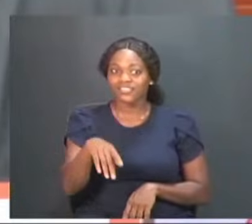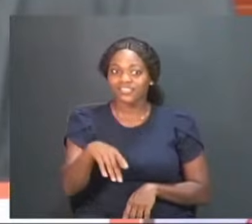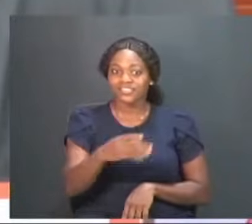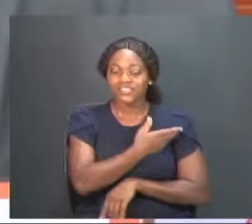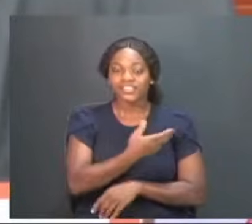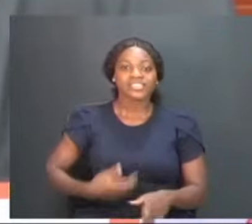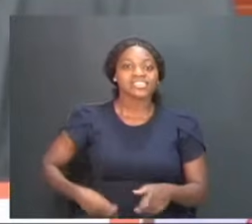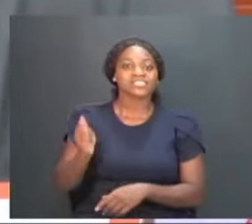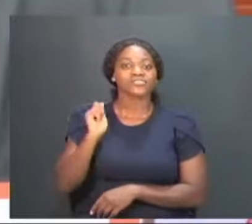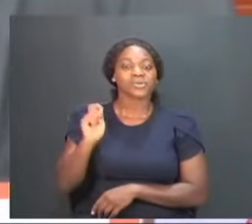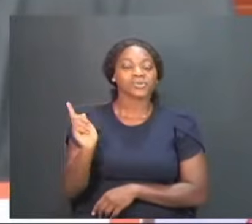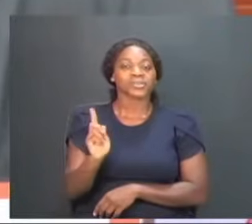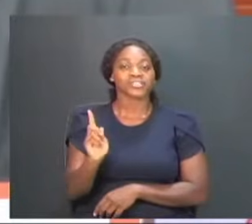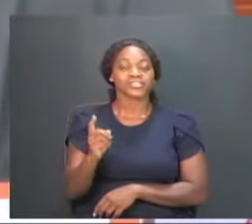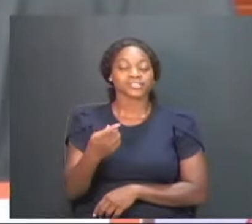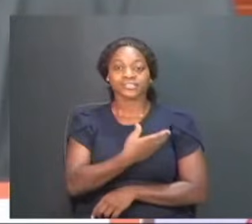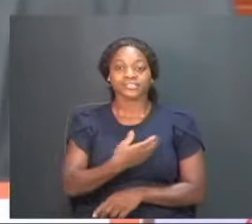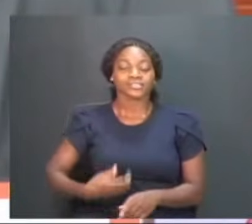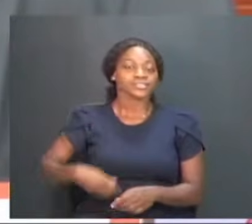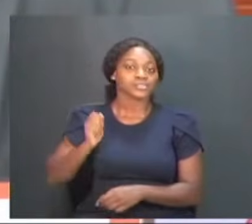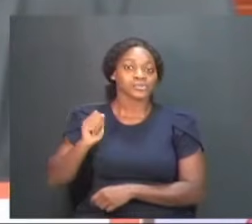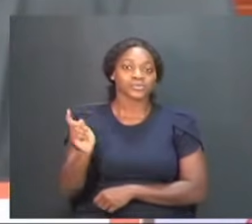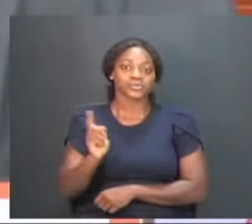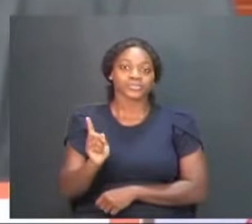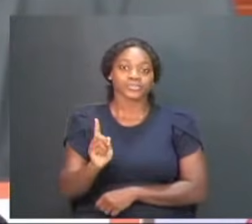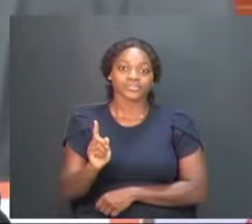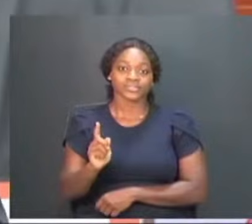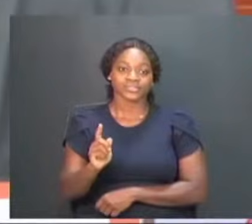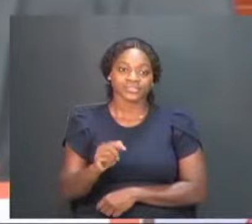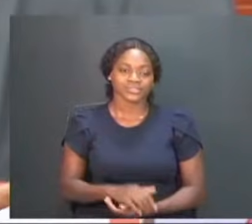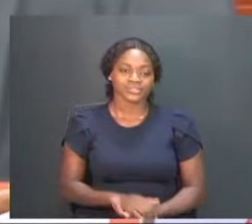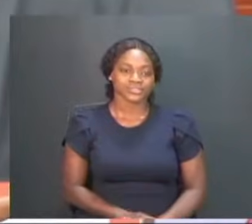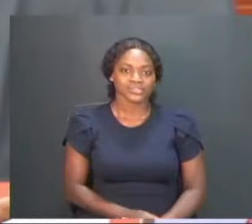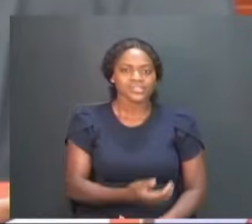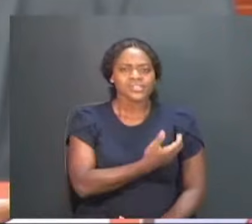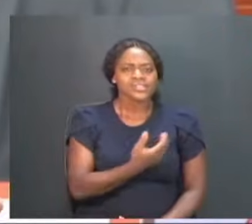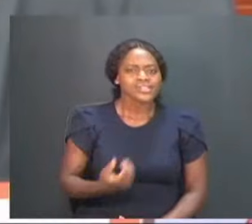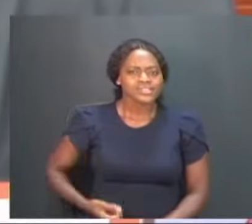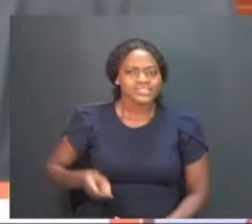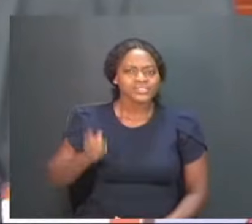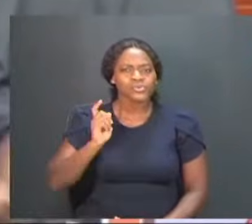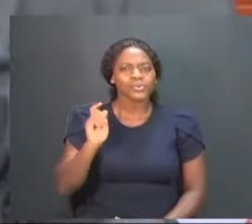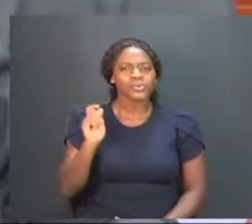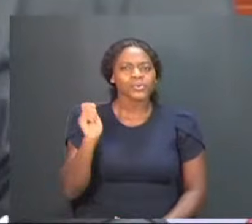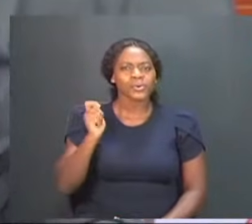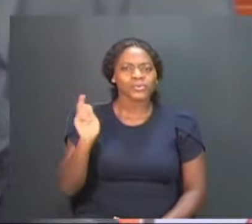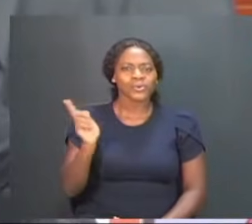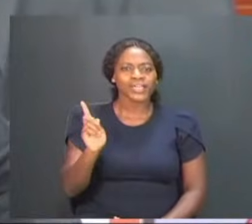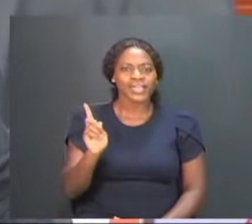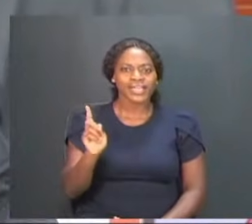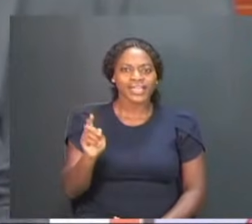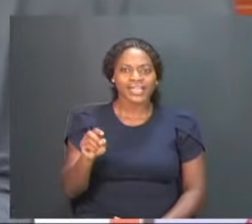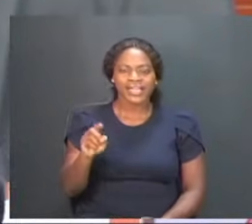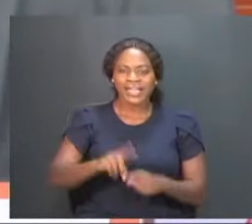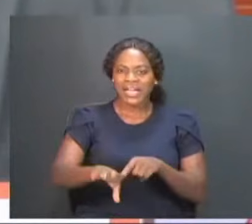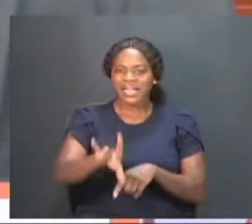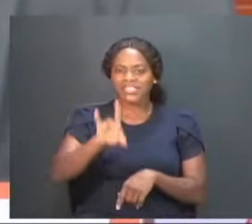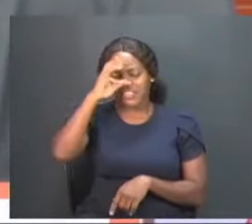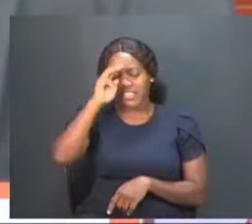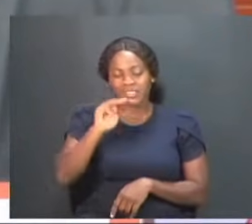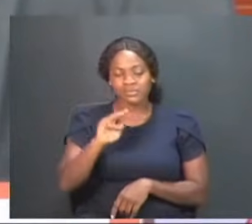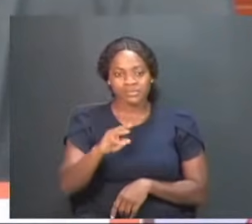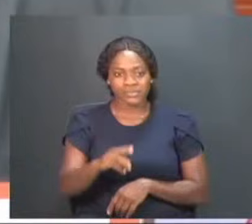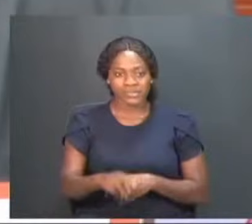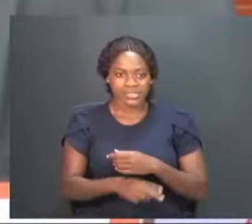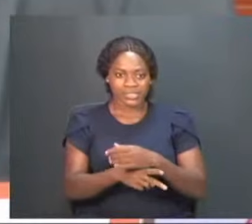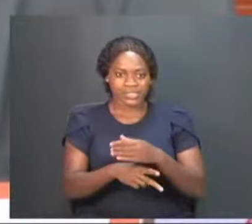whip? Where is your chief whip? Speaker, where is the chief whip? He's nowhere to be found. The deputy